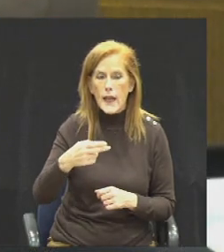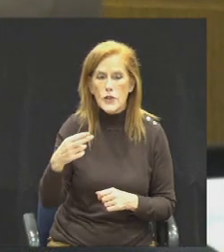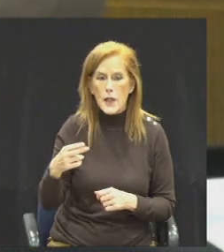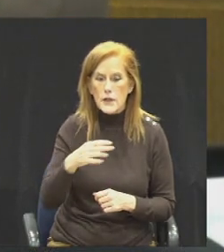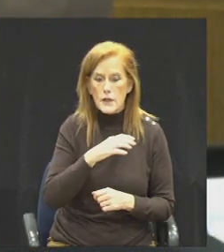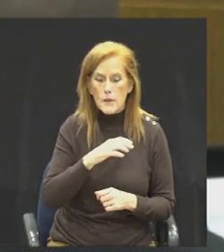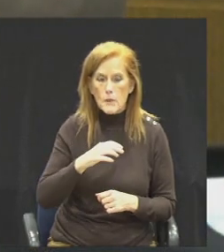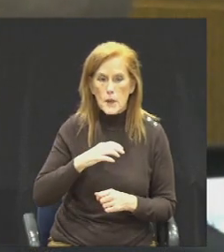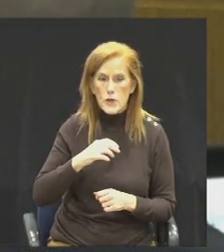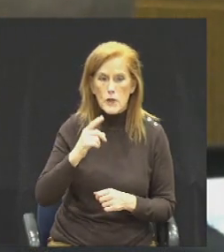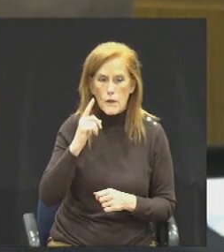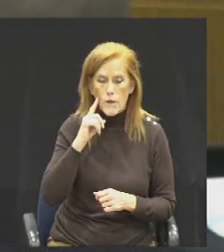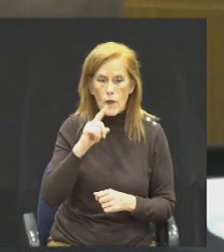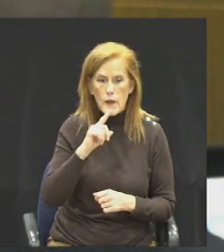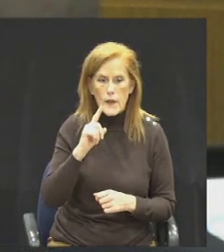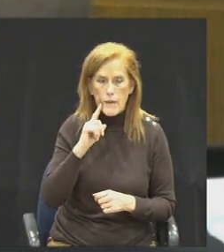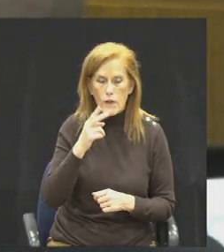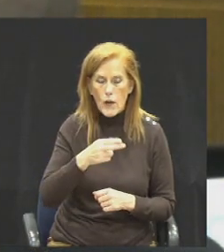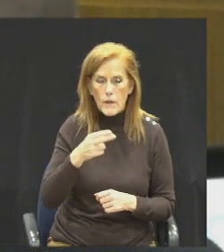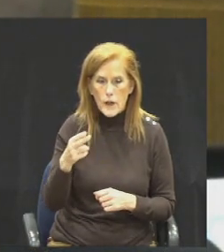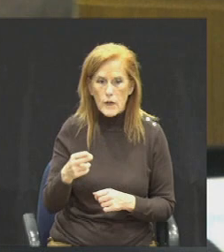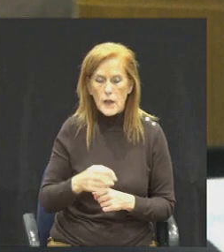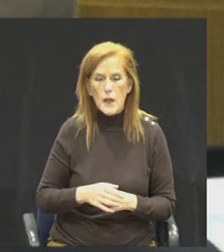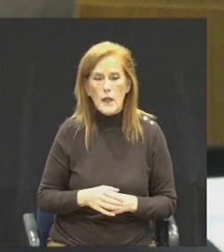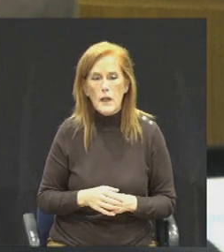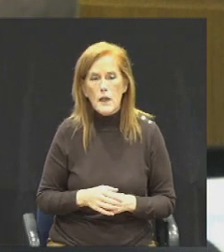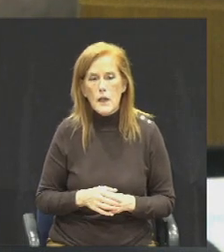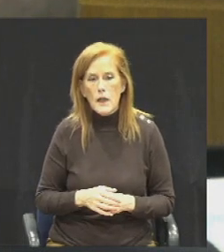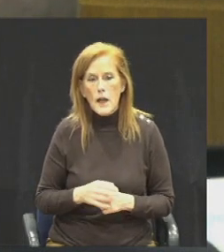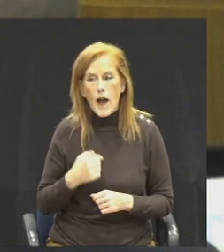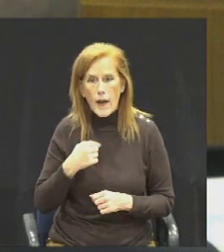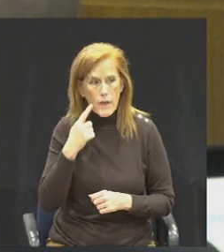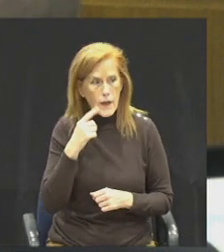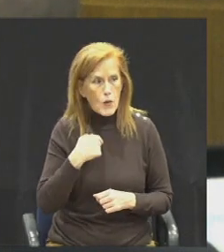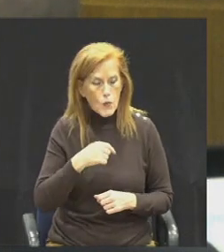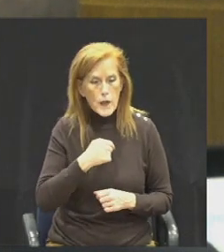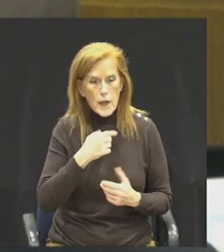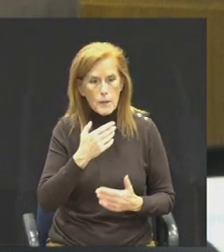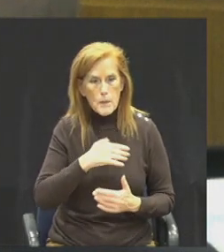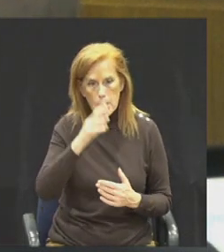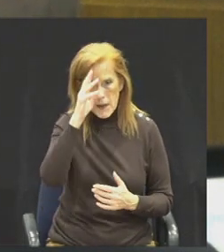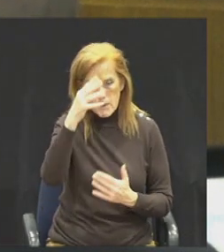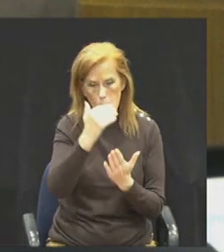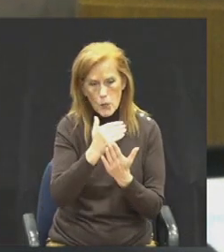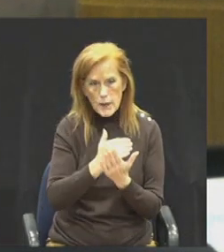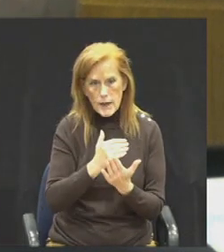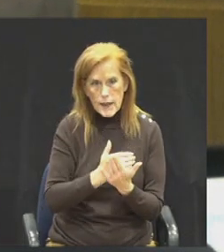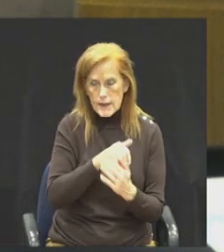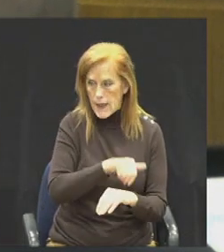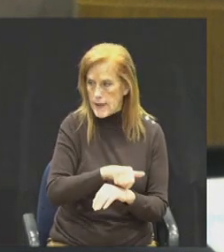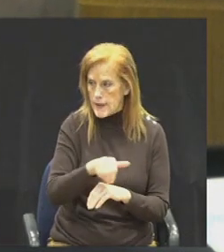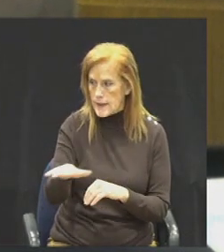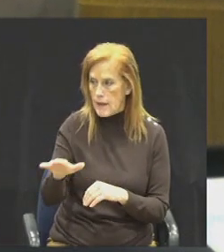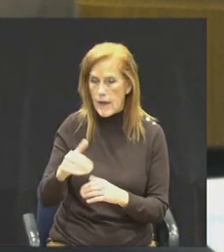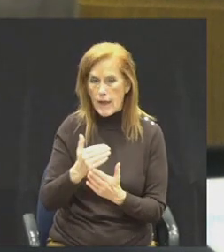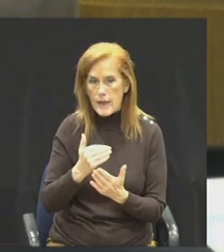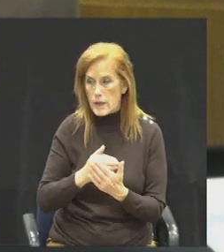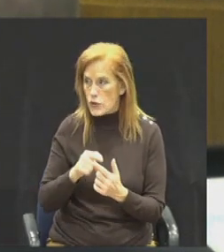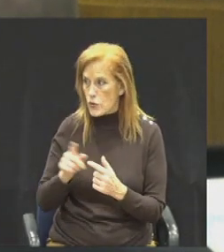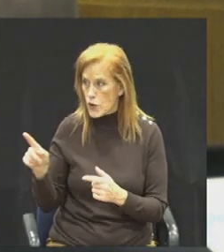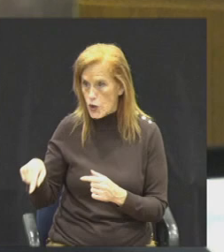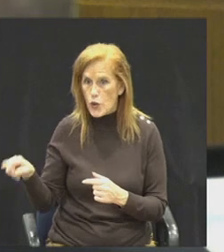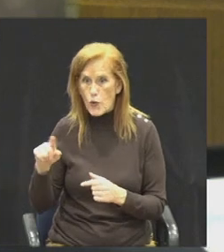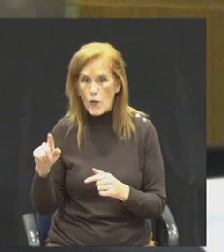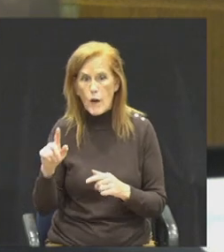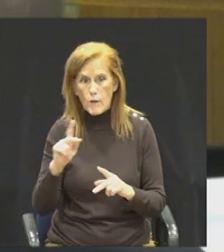Commission for the Deaf and Hard of Hearing, and I think that we could come up with a list and probably email those those resources out to you. That would be wonderful.